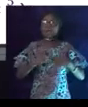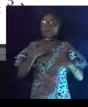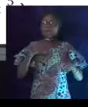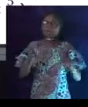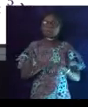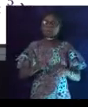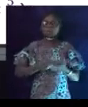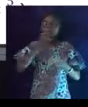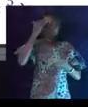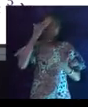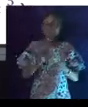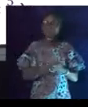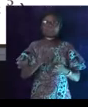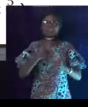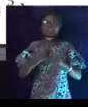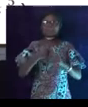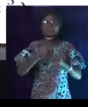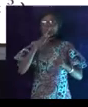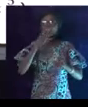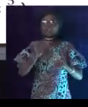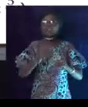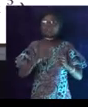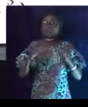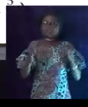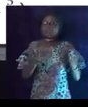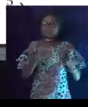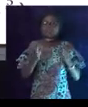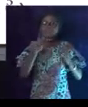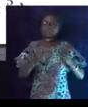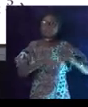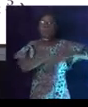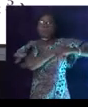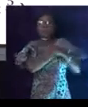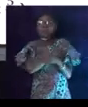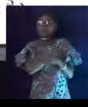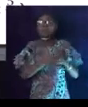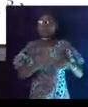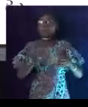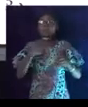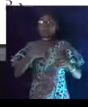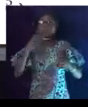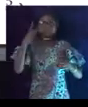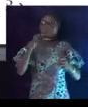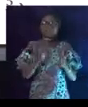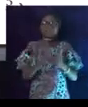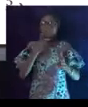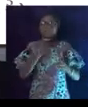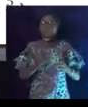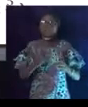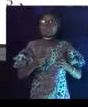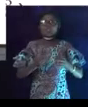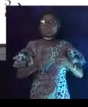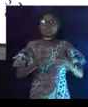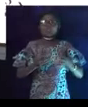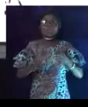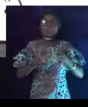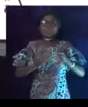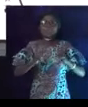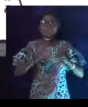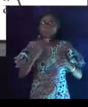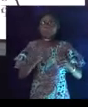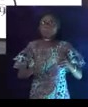is 100 degrees Celsius. We have also learned that water becomes ice block at 0 degrees Celsius. We have